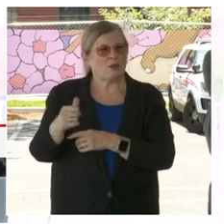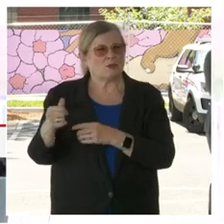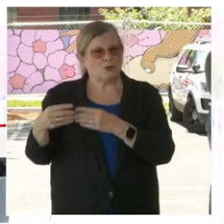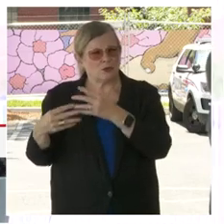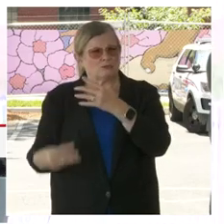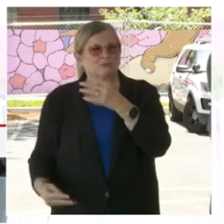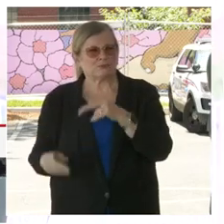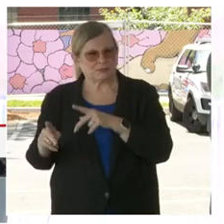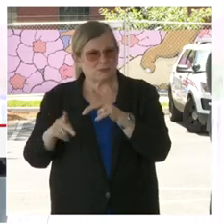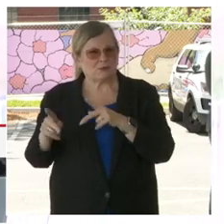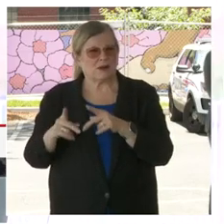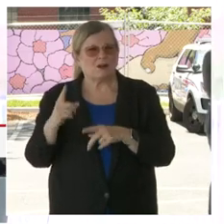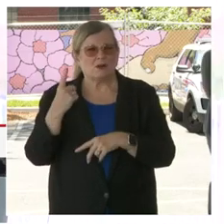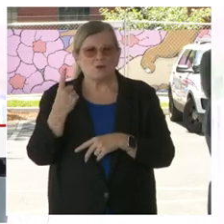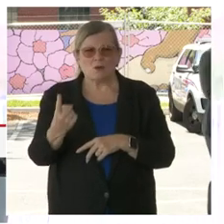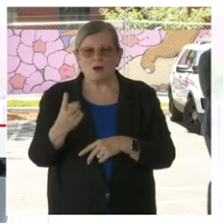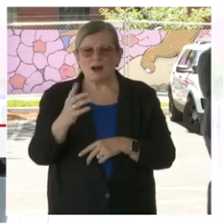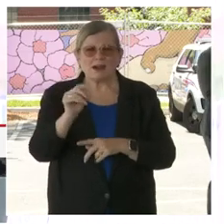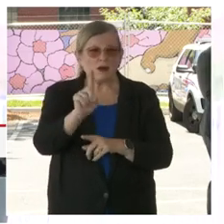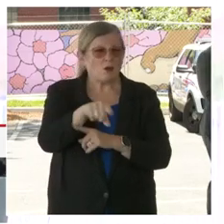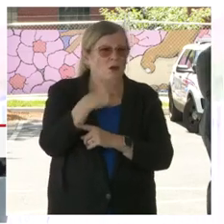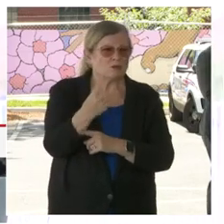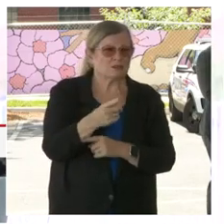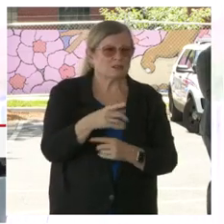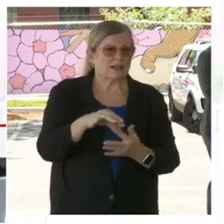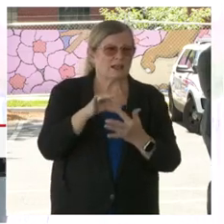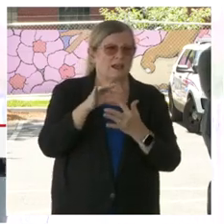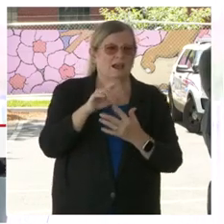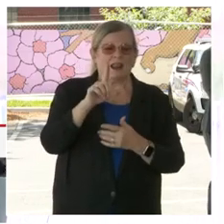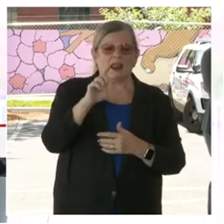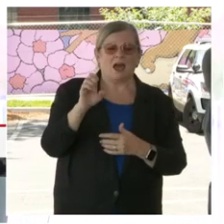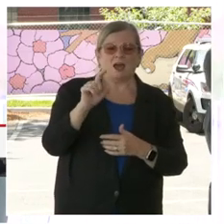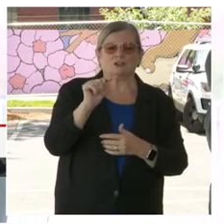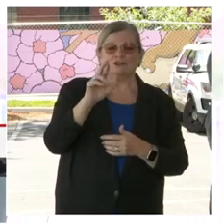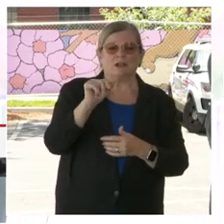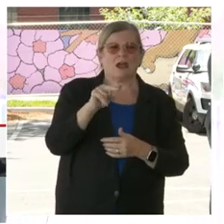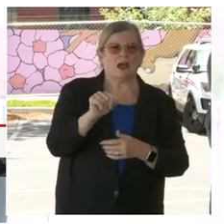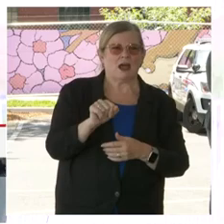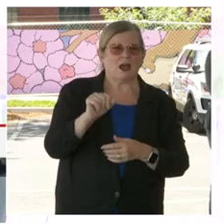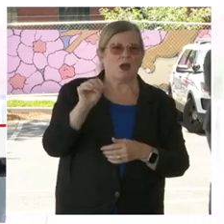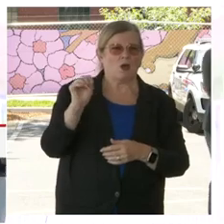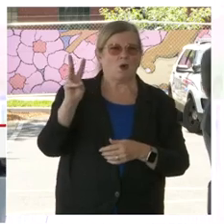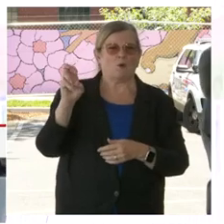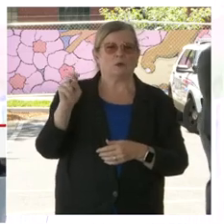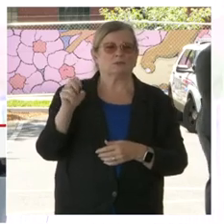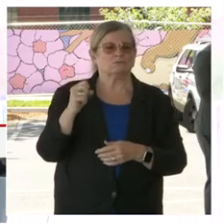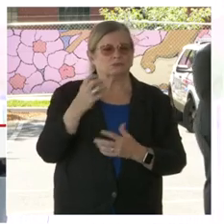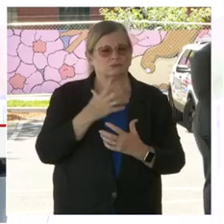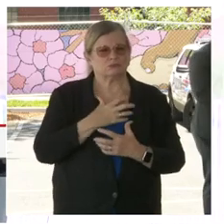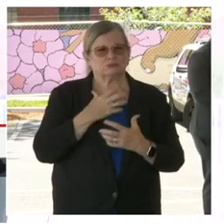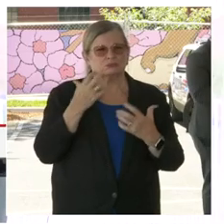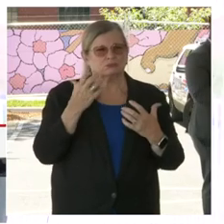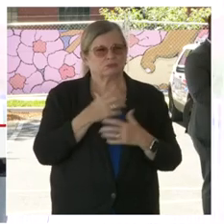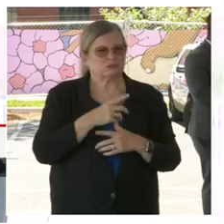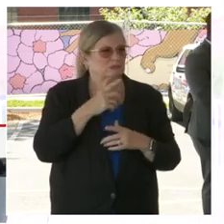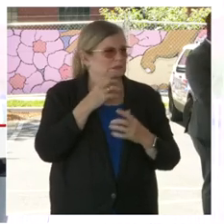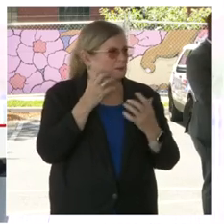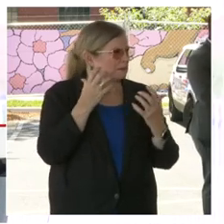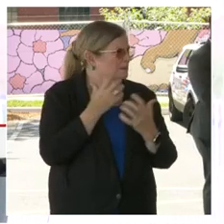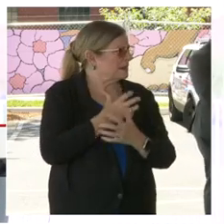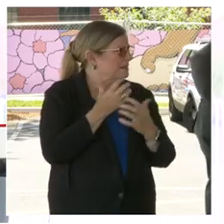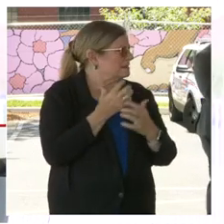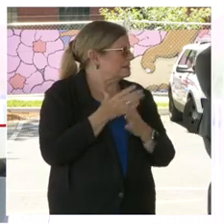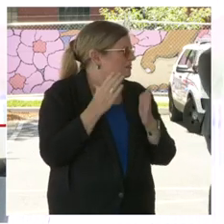one and only Latrina Owens, whose long-term vision and day-to-day drive has